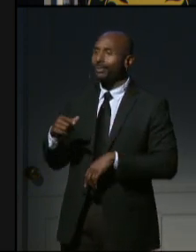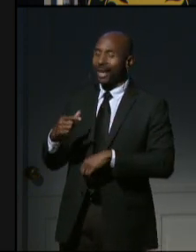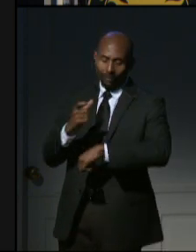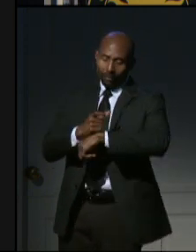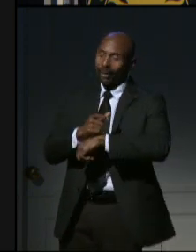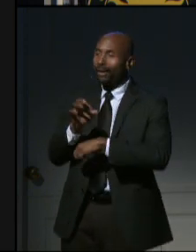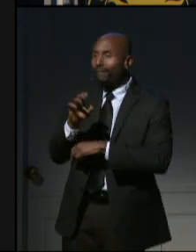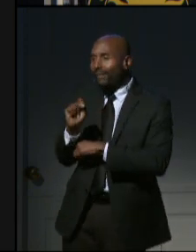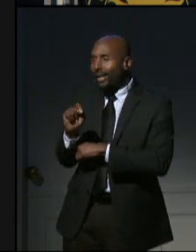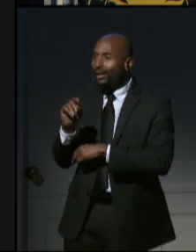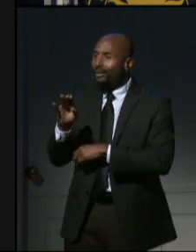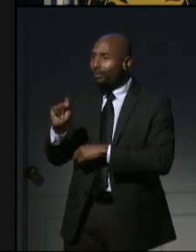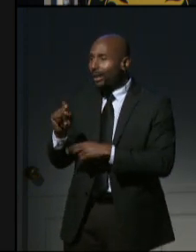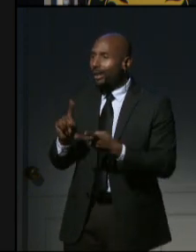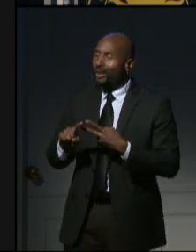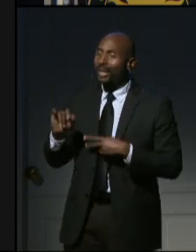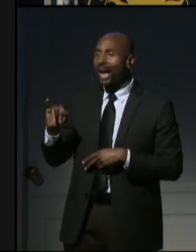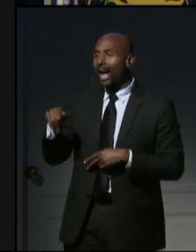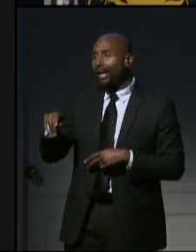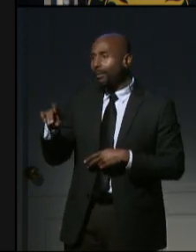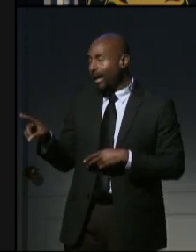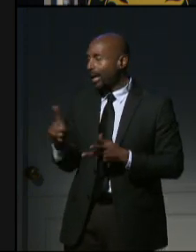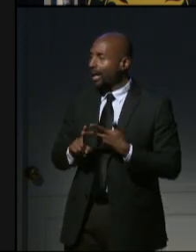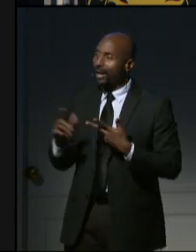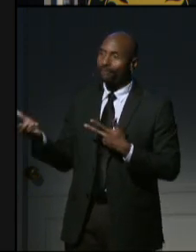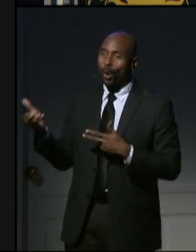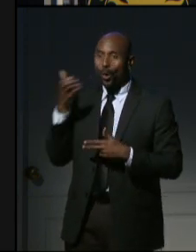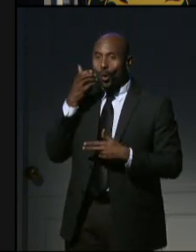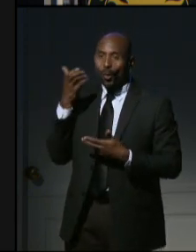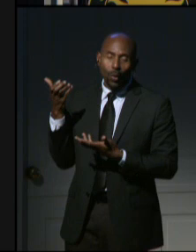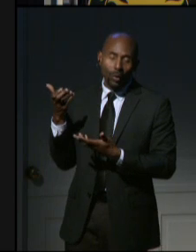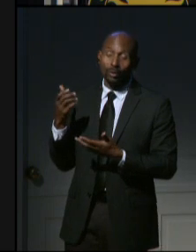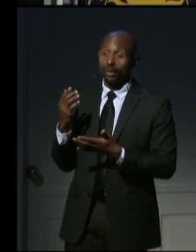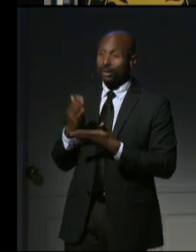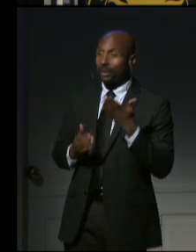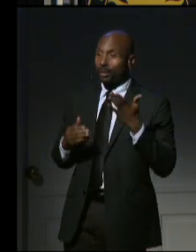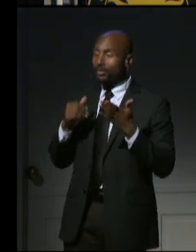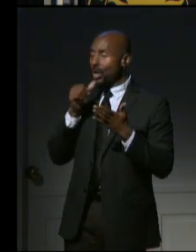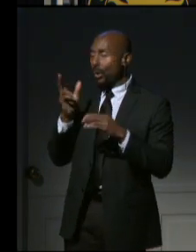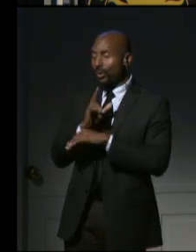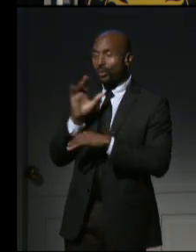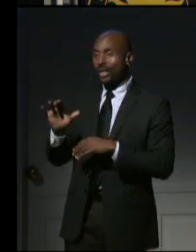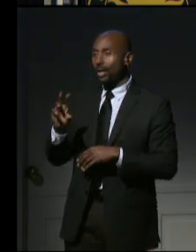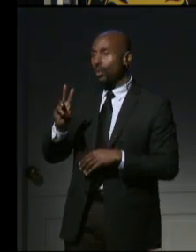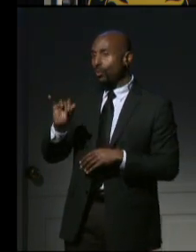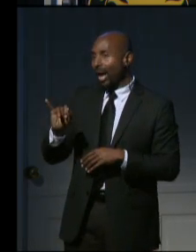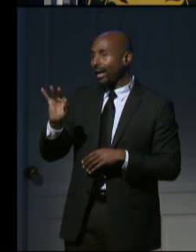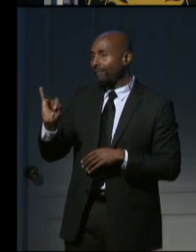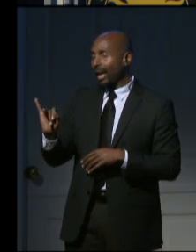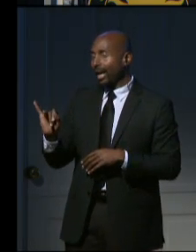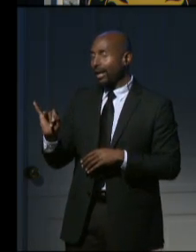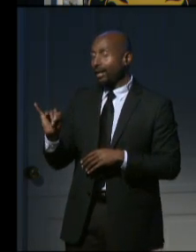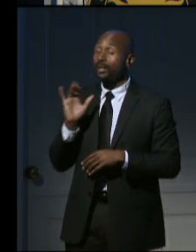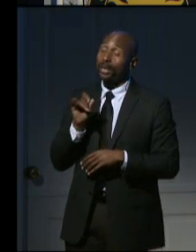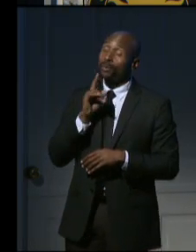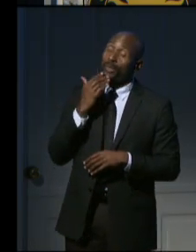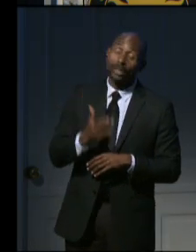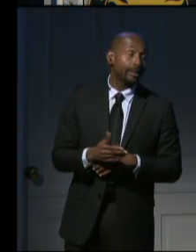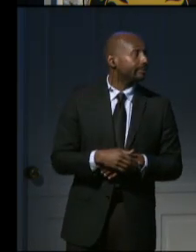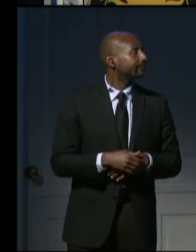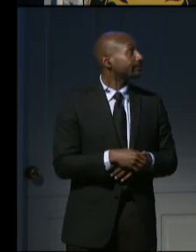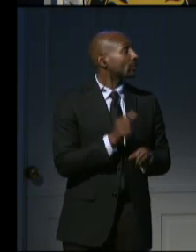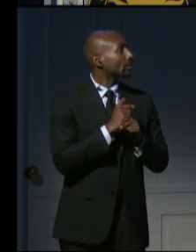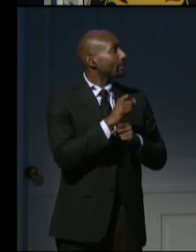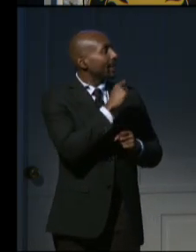have a phone in their pocket, and also some people don't even turn on their Wi-Fi. So that was really good, and we made